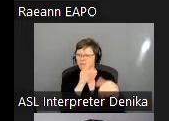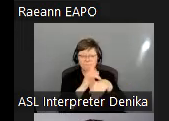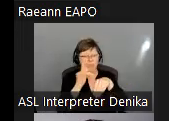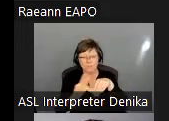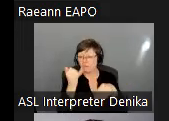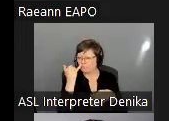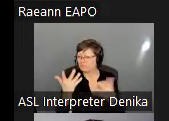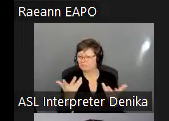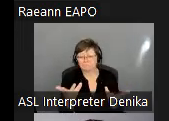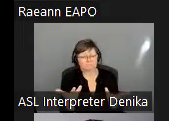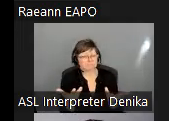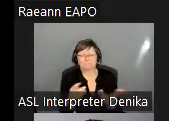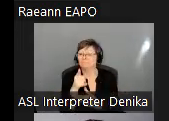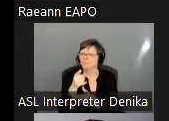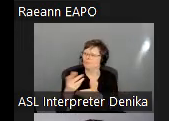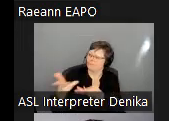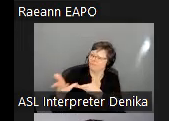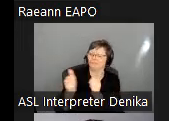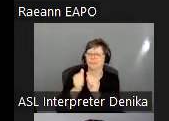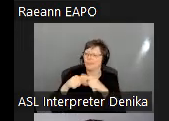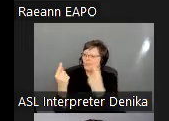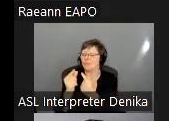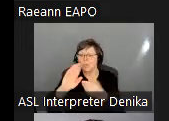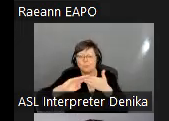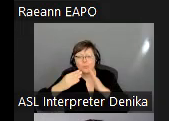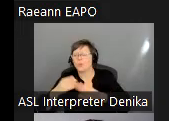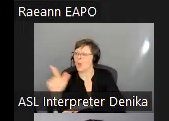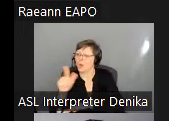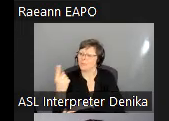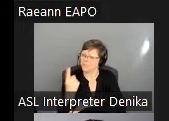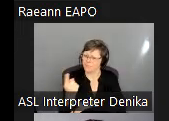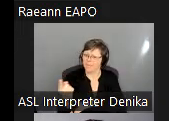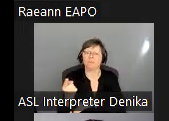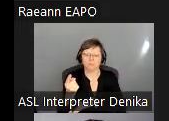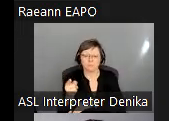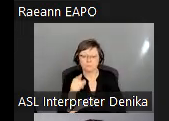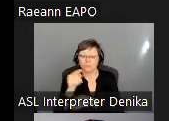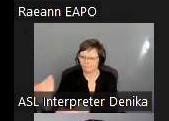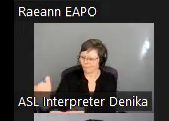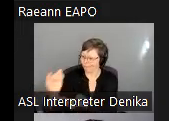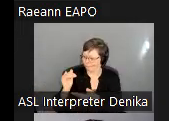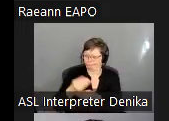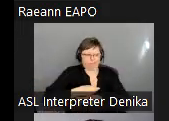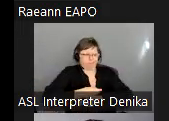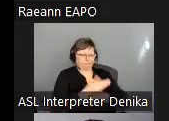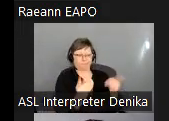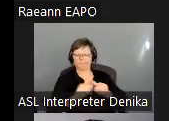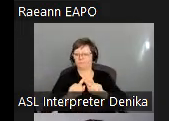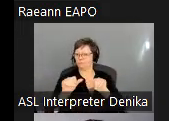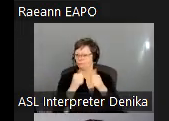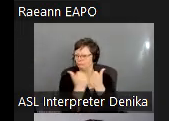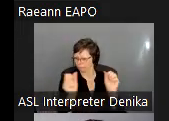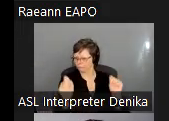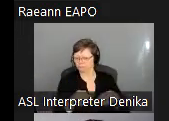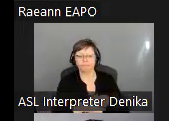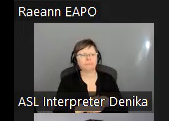that you associate with in your community, a library, we can get these out to you, and you can hand them out to the associations. Here we have the